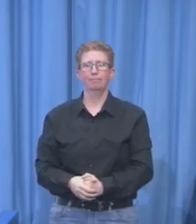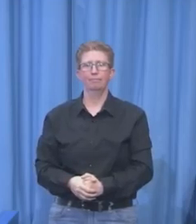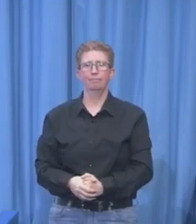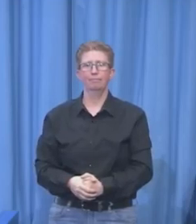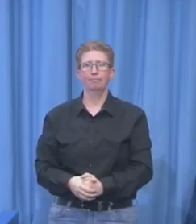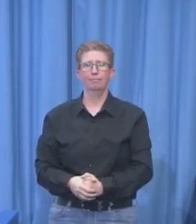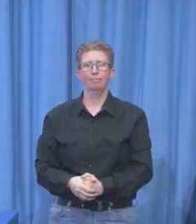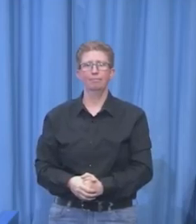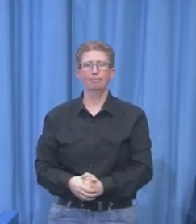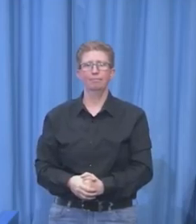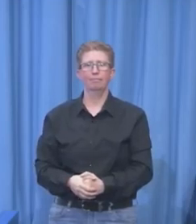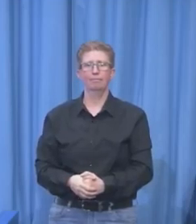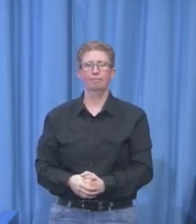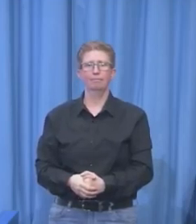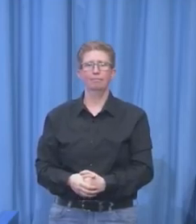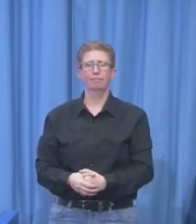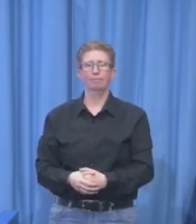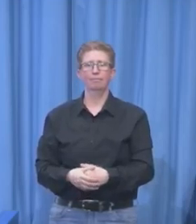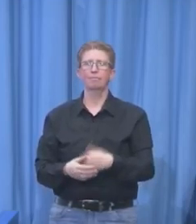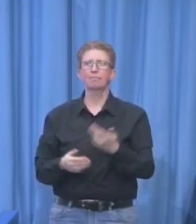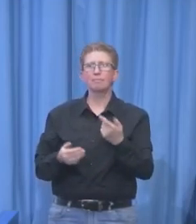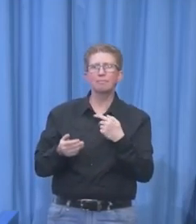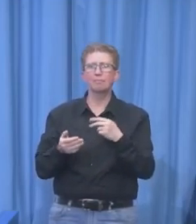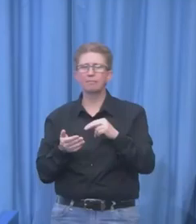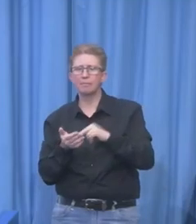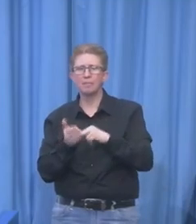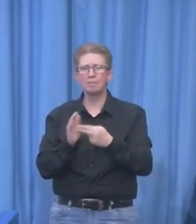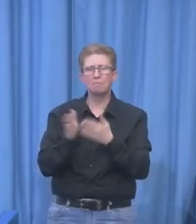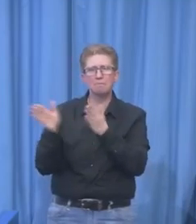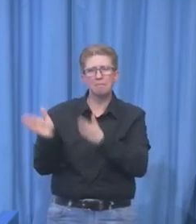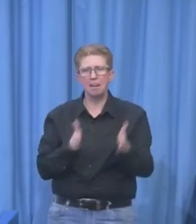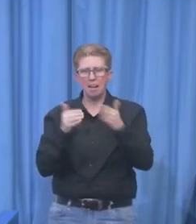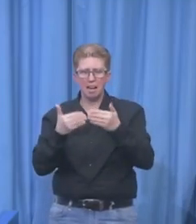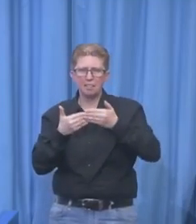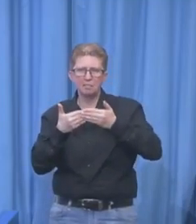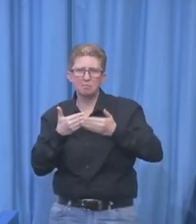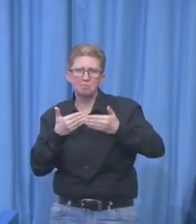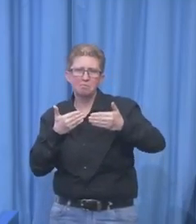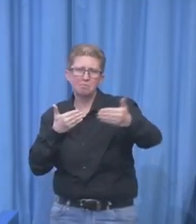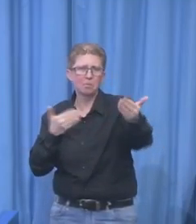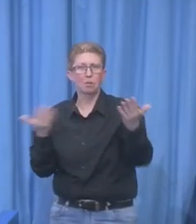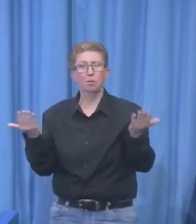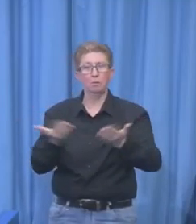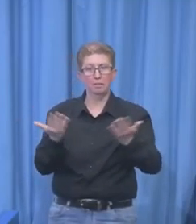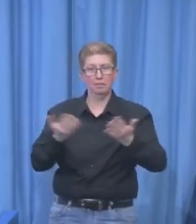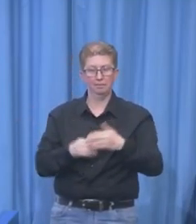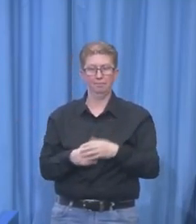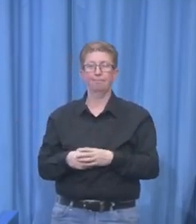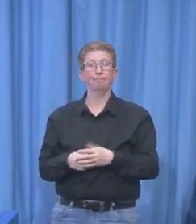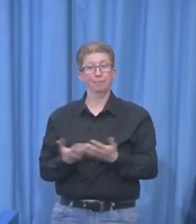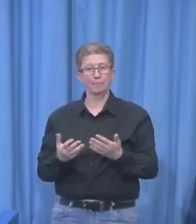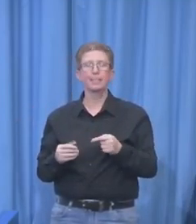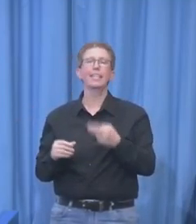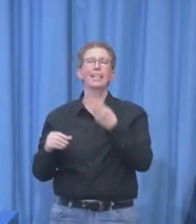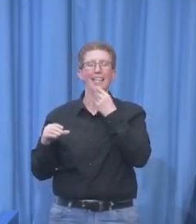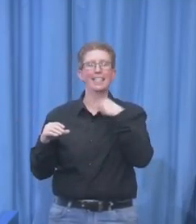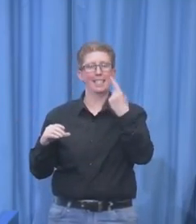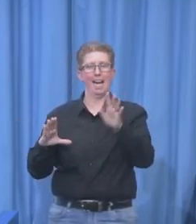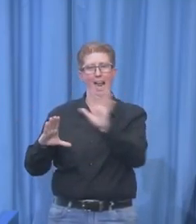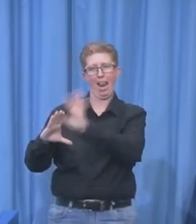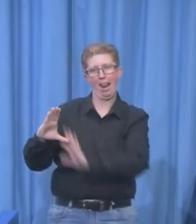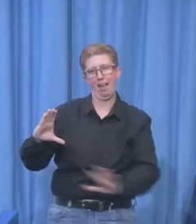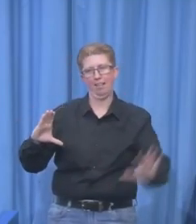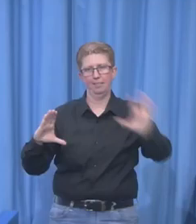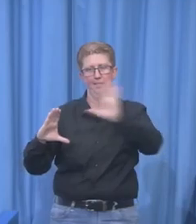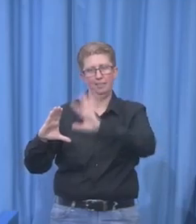in Israel, and as I said, our partners are here to develop it. So those are the components that work in Israel. You see it's